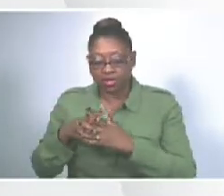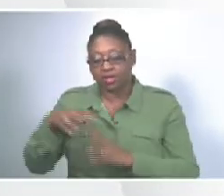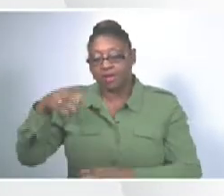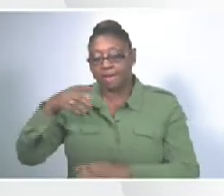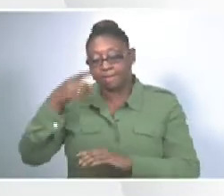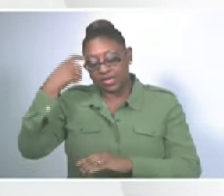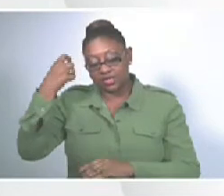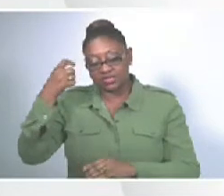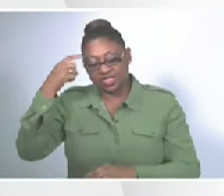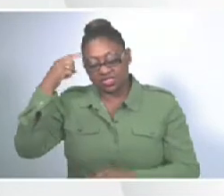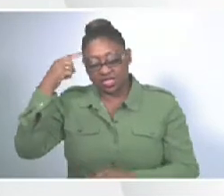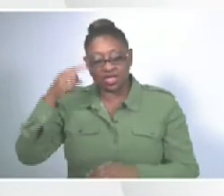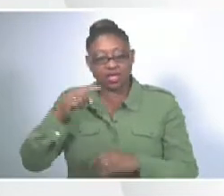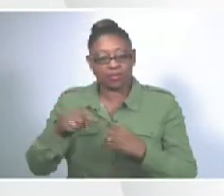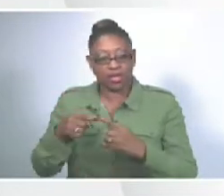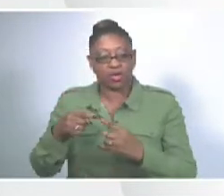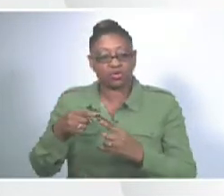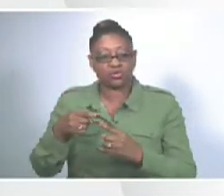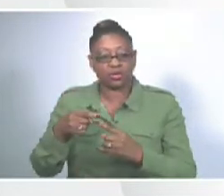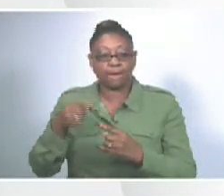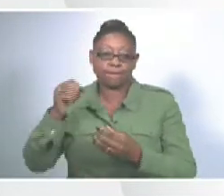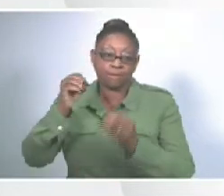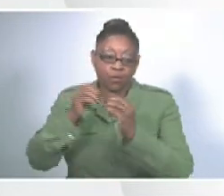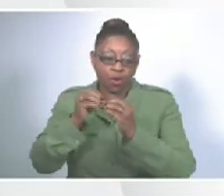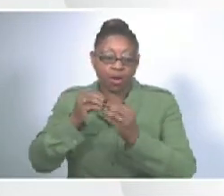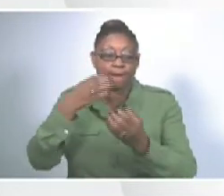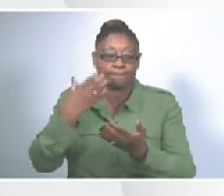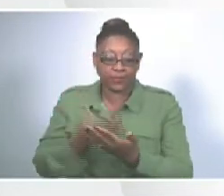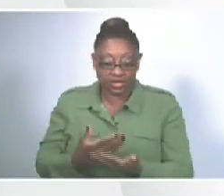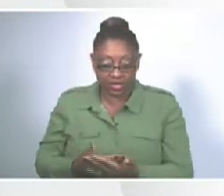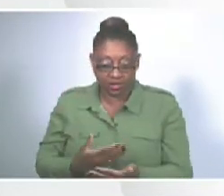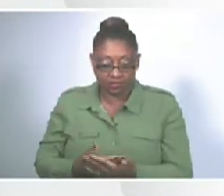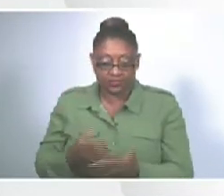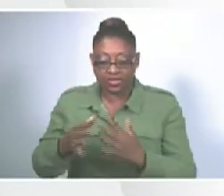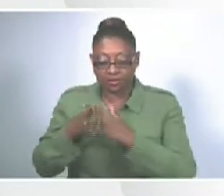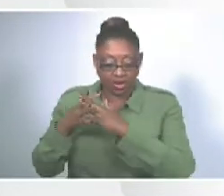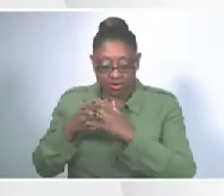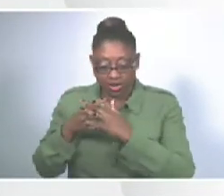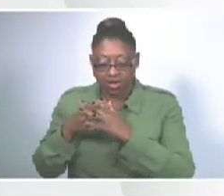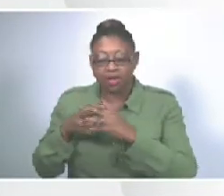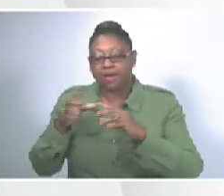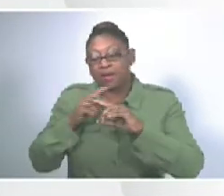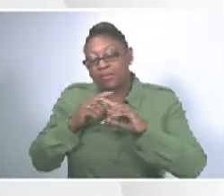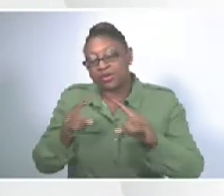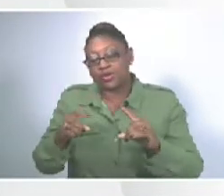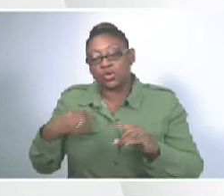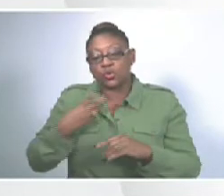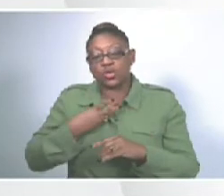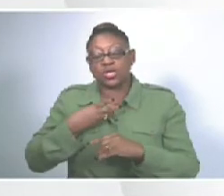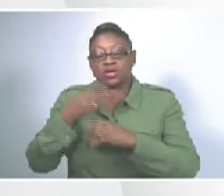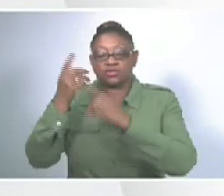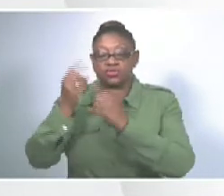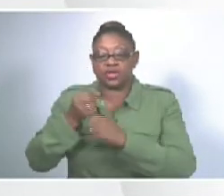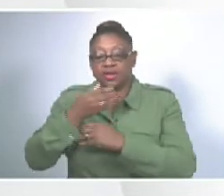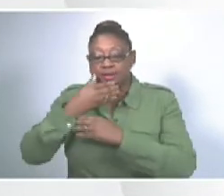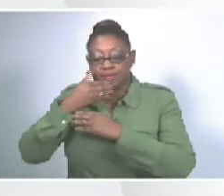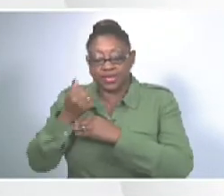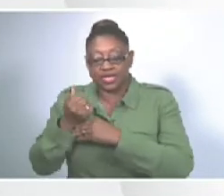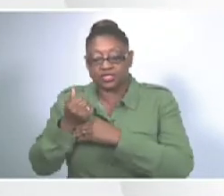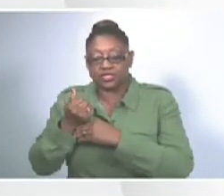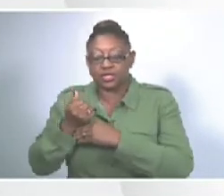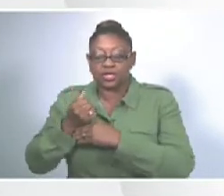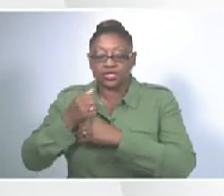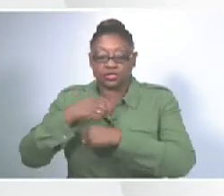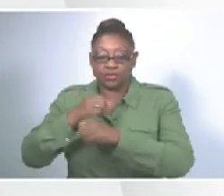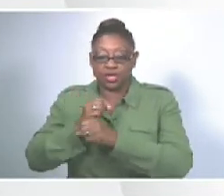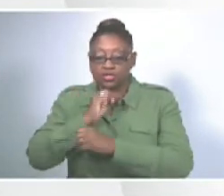There are more amenities available to them. What we are seeking to do is to somehow level the playing fields for Bahamians. If, for